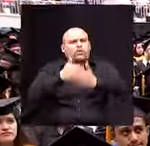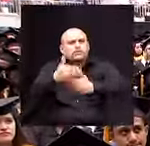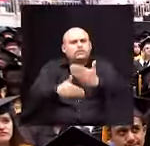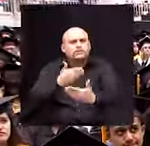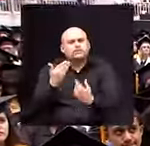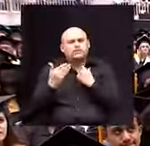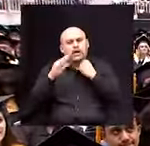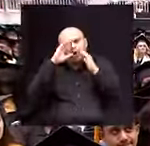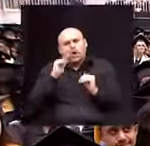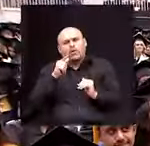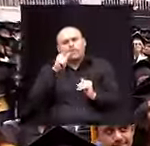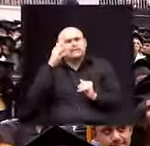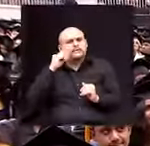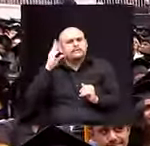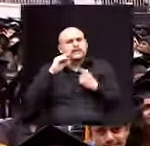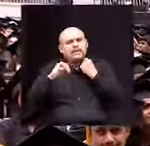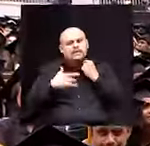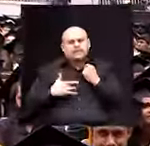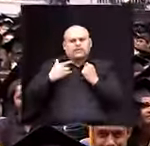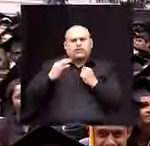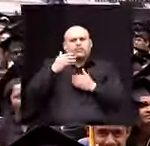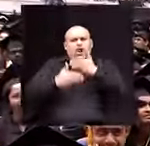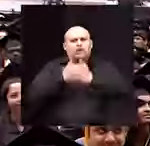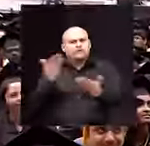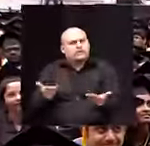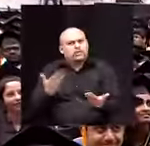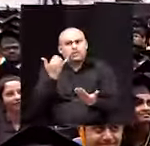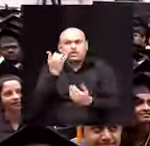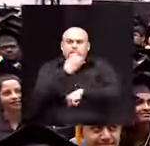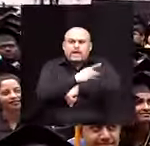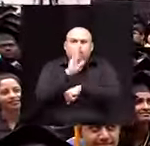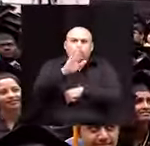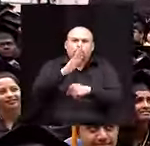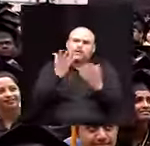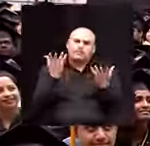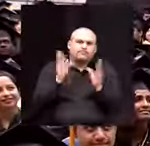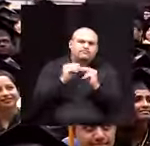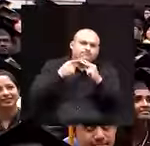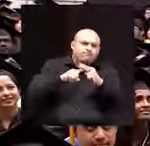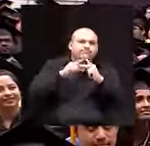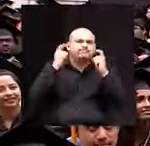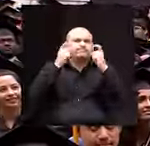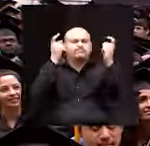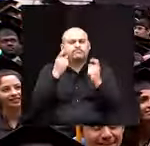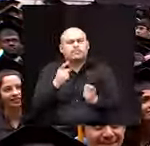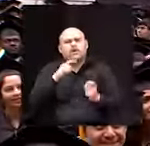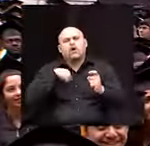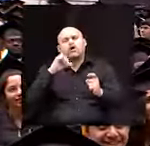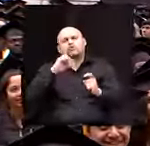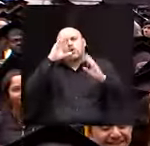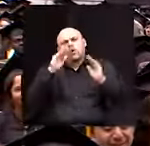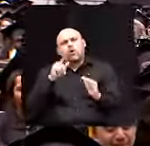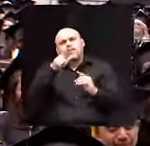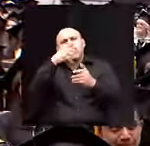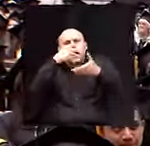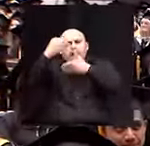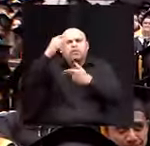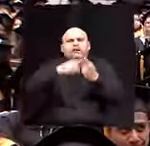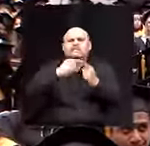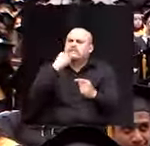are experiencing that sense of progress here today at your commencement. I also hope that you go out and you tell